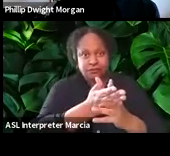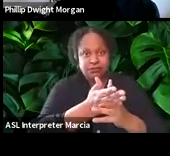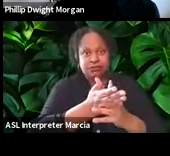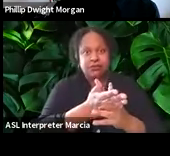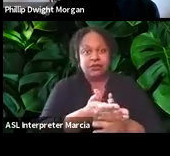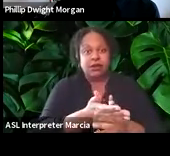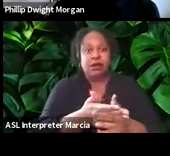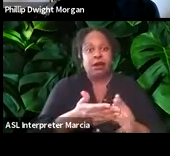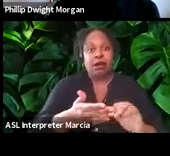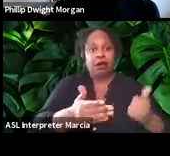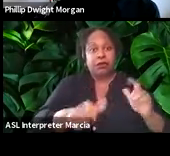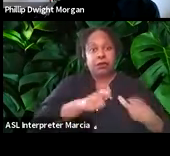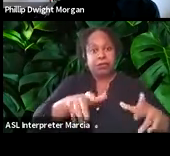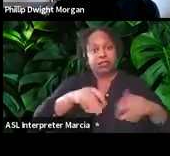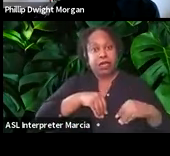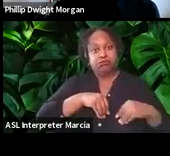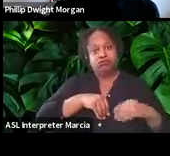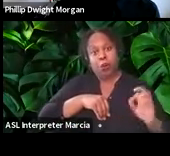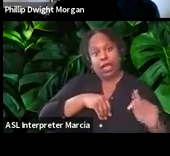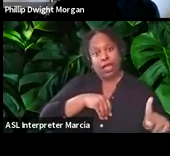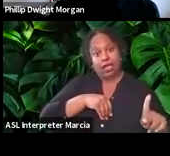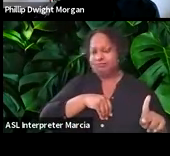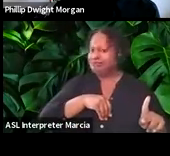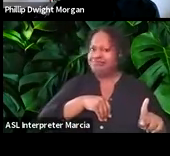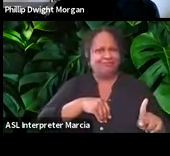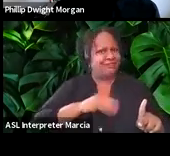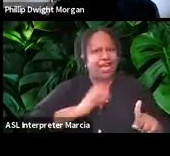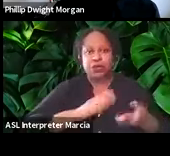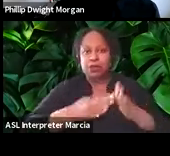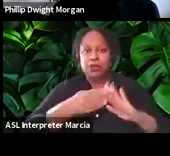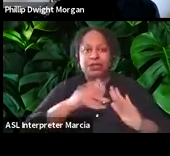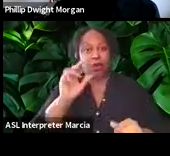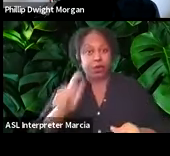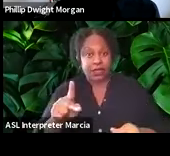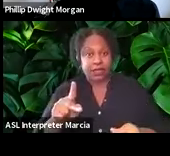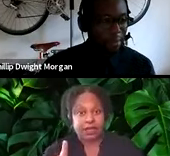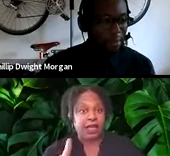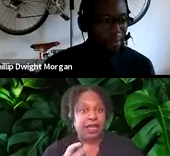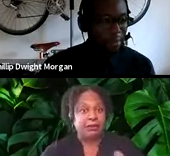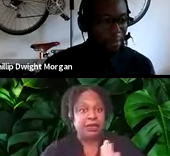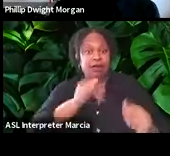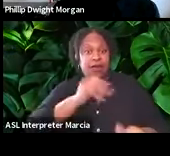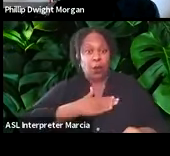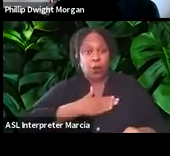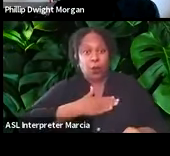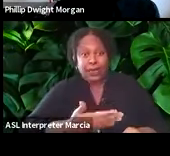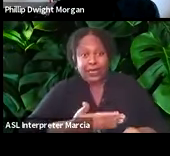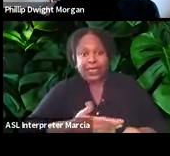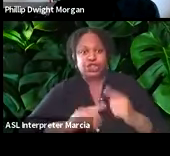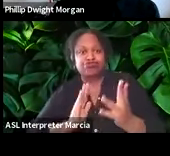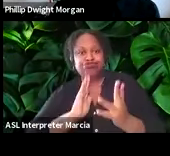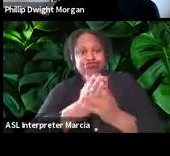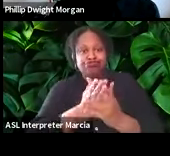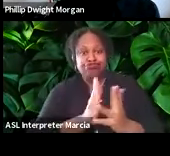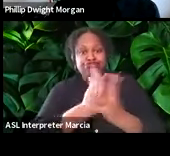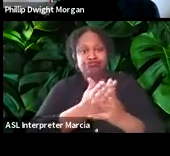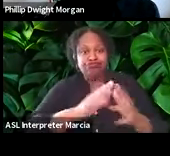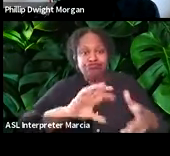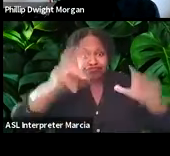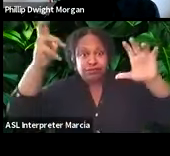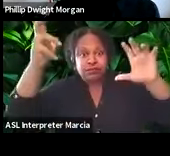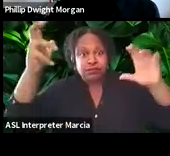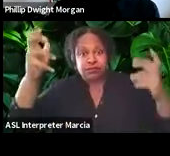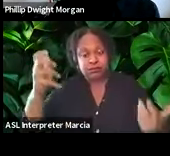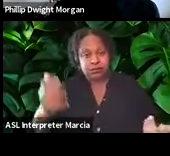okay for everyone. Things are not okay in our community. And if we're not willing to be disruptors, if we're